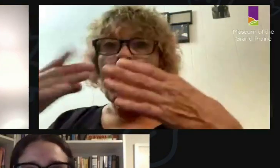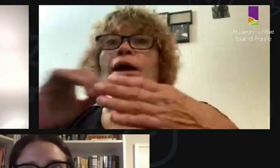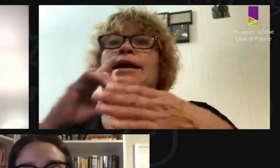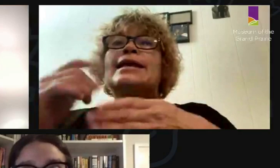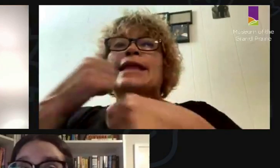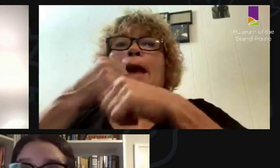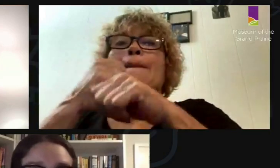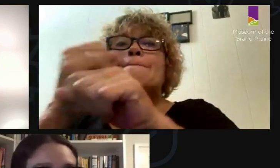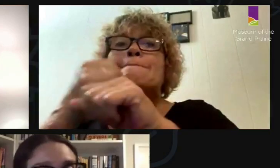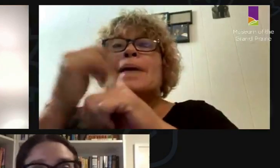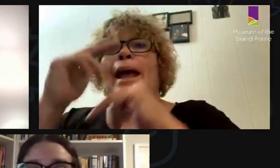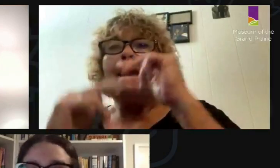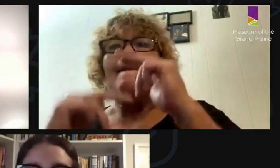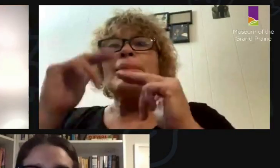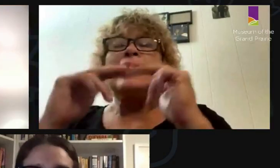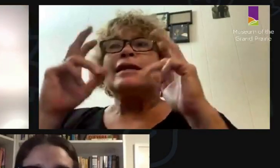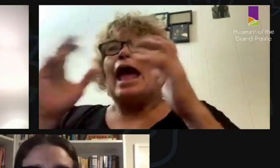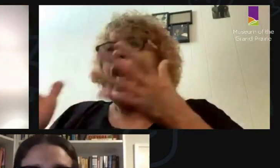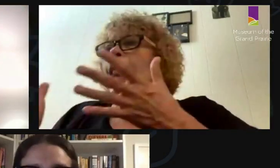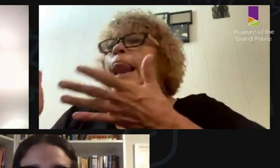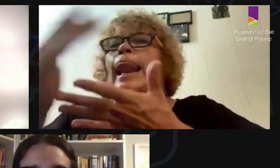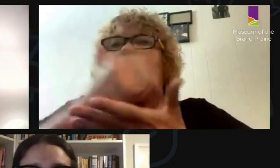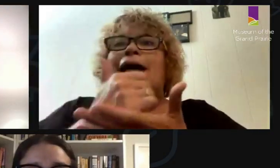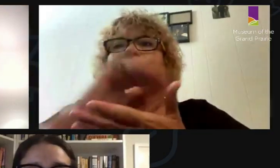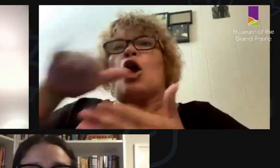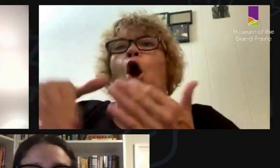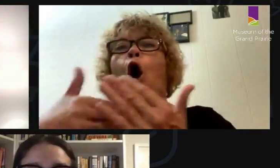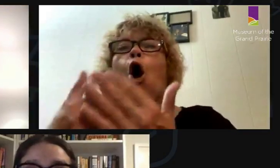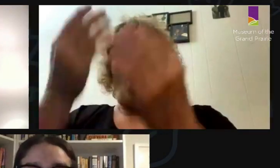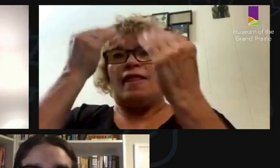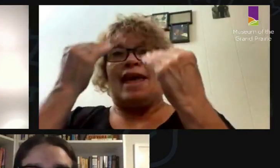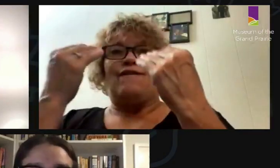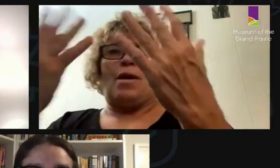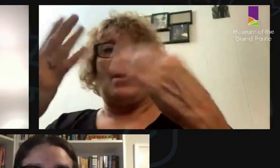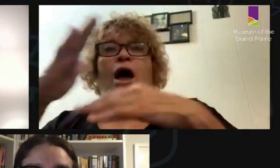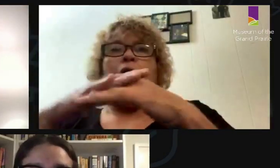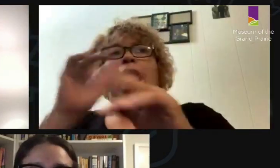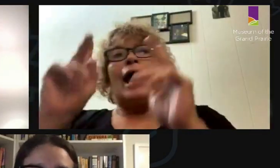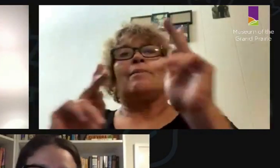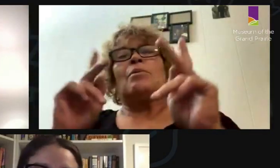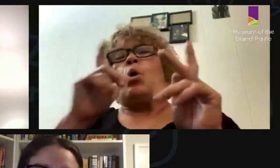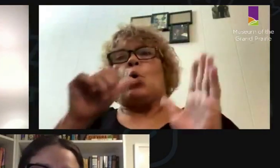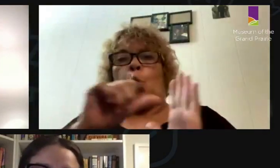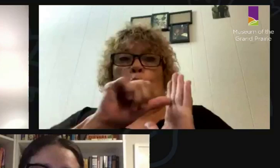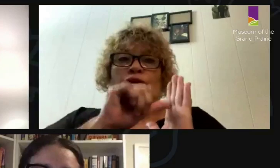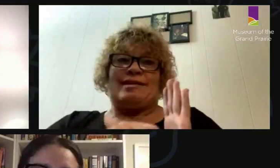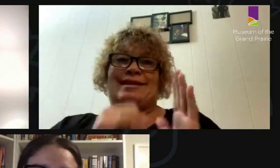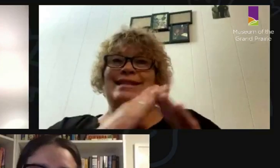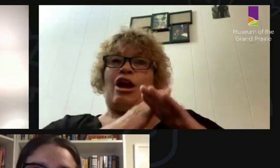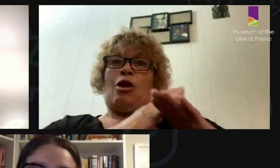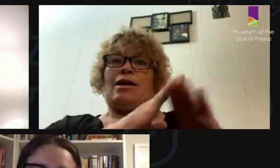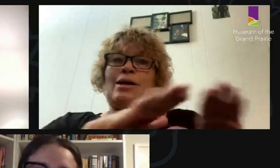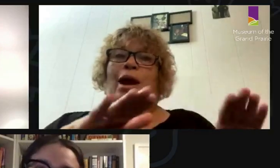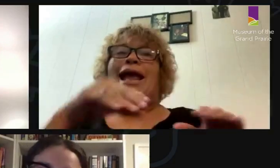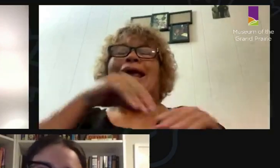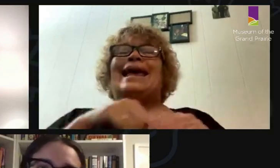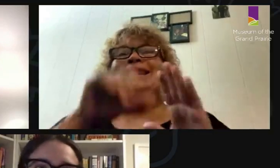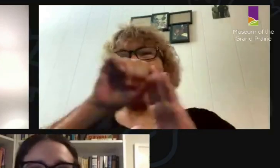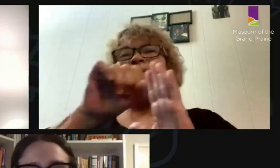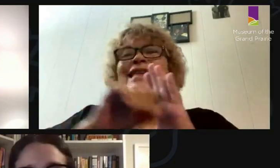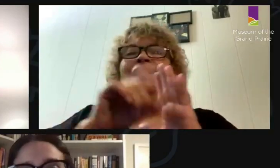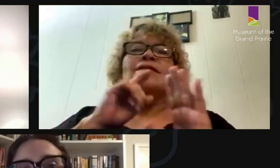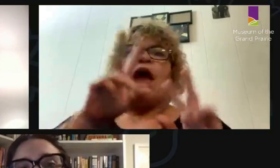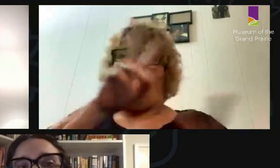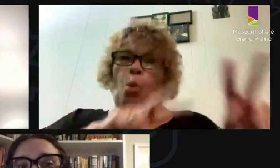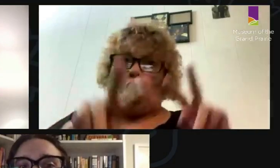these, collecting all of the information on folks that were sterilized in the states that we are focusing on right now, which